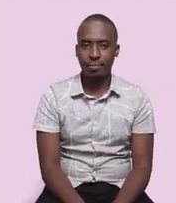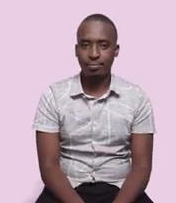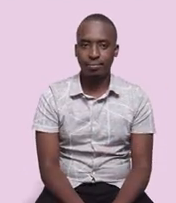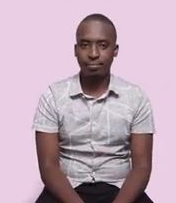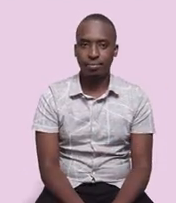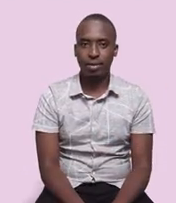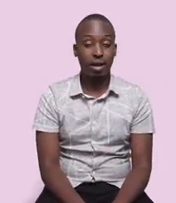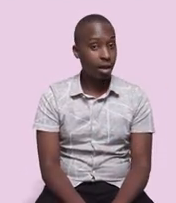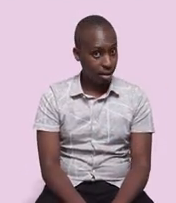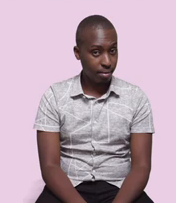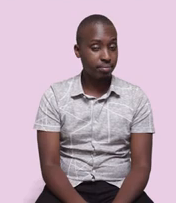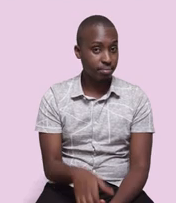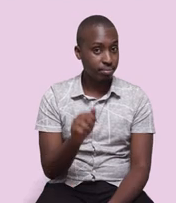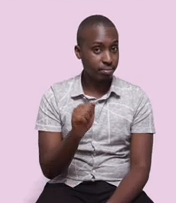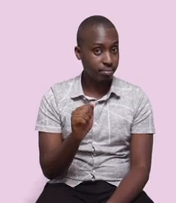more?